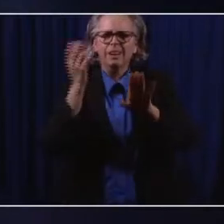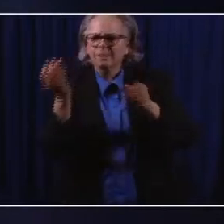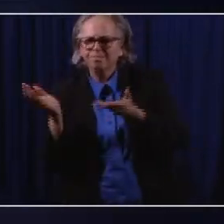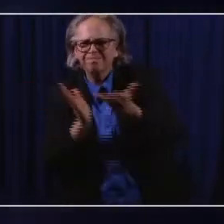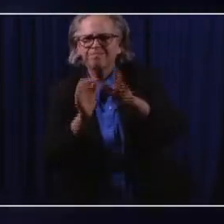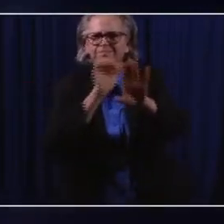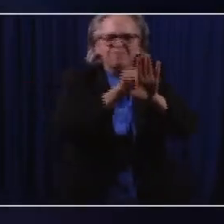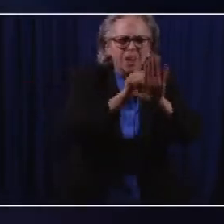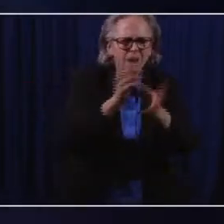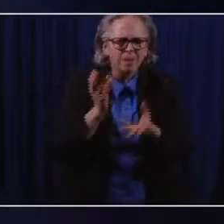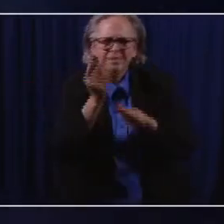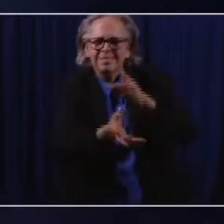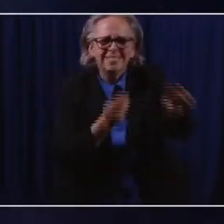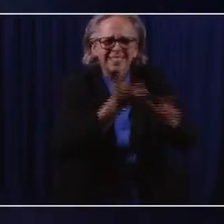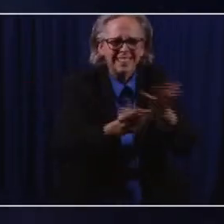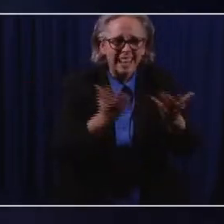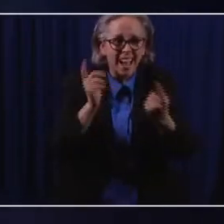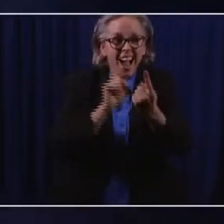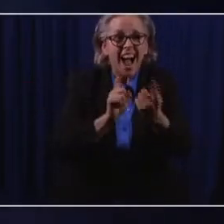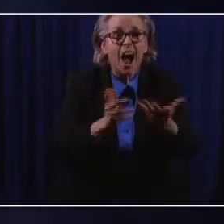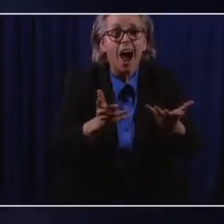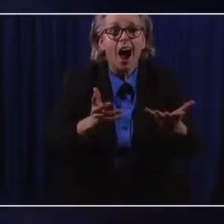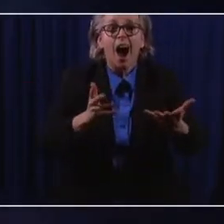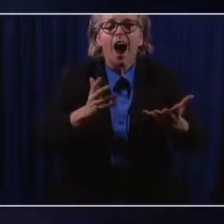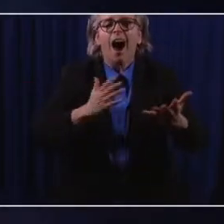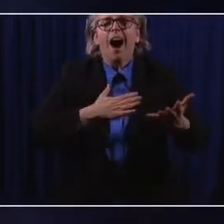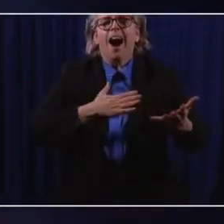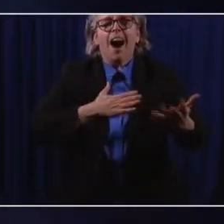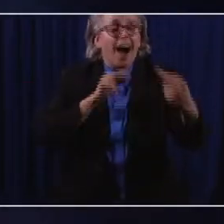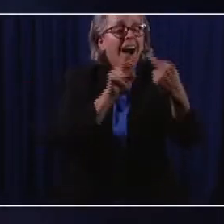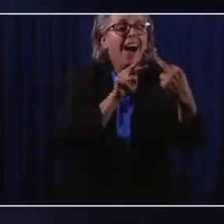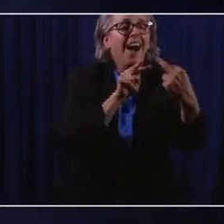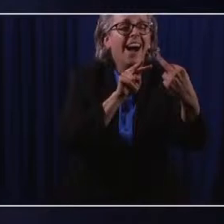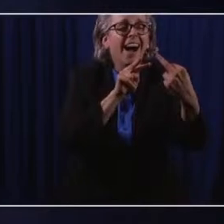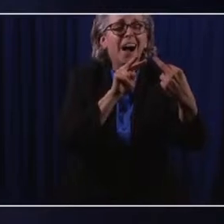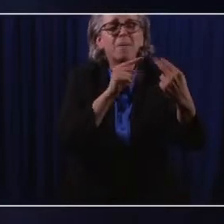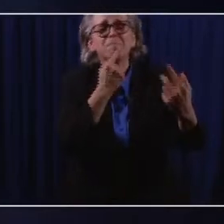was magic. We miss them so much, and we can't wait for them to be back.